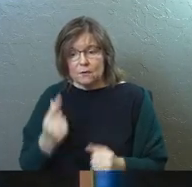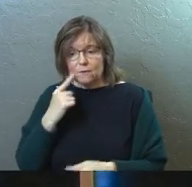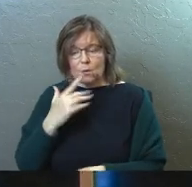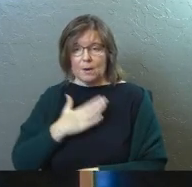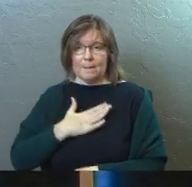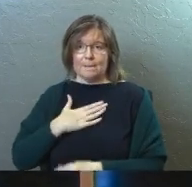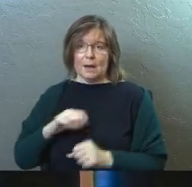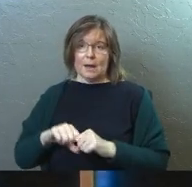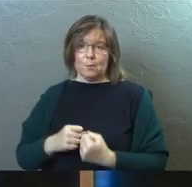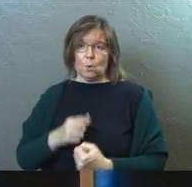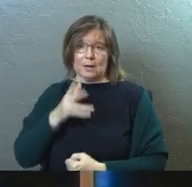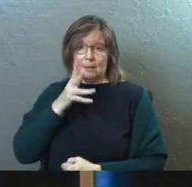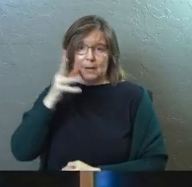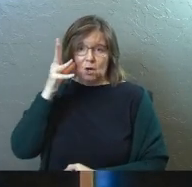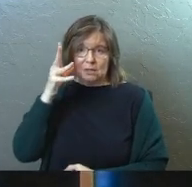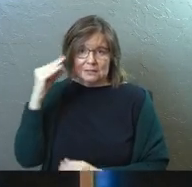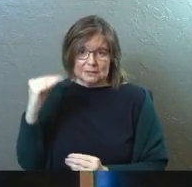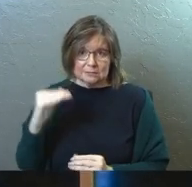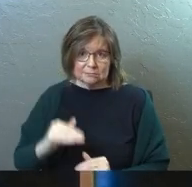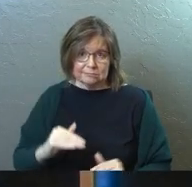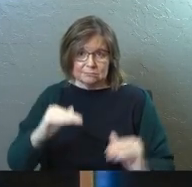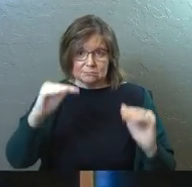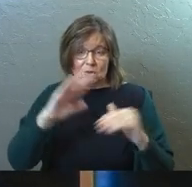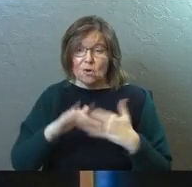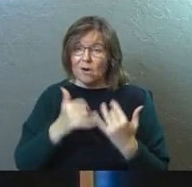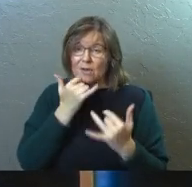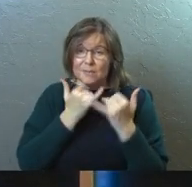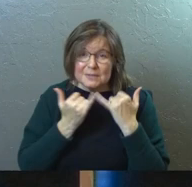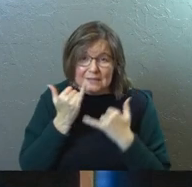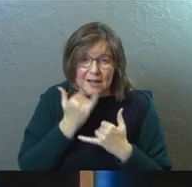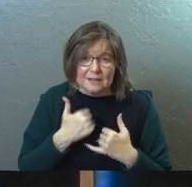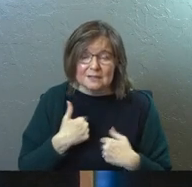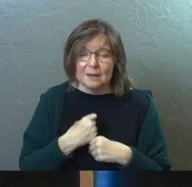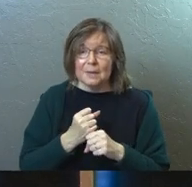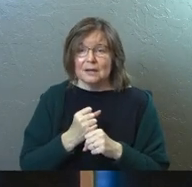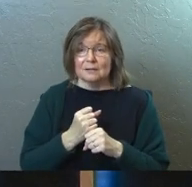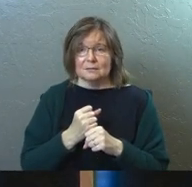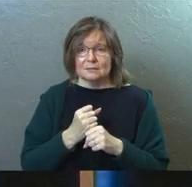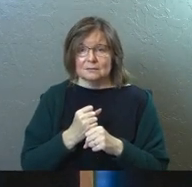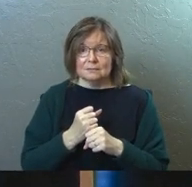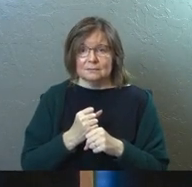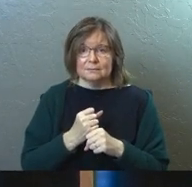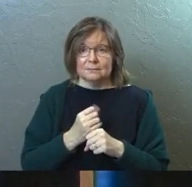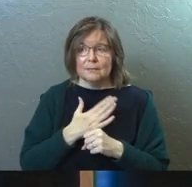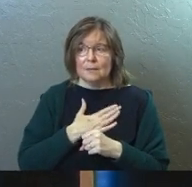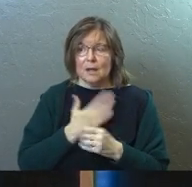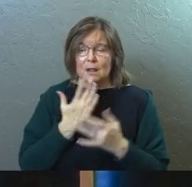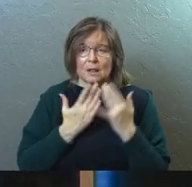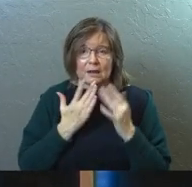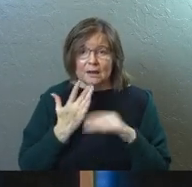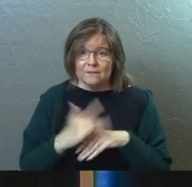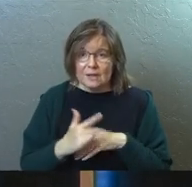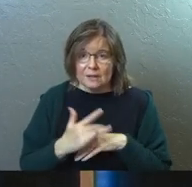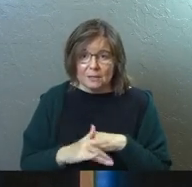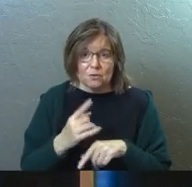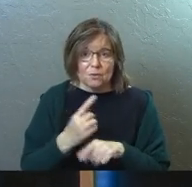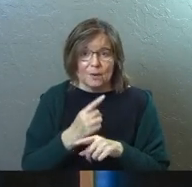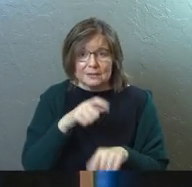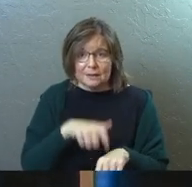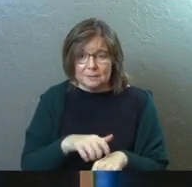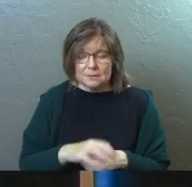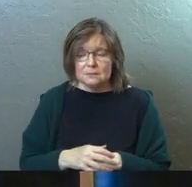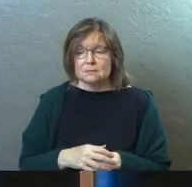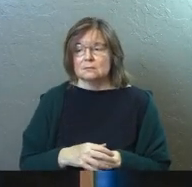my broken parenting. All the mistakes I made. My lack of availability at the right